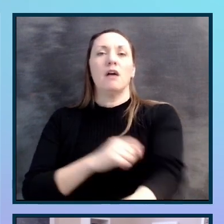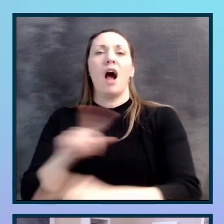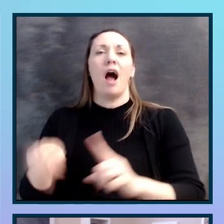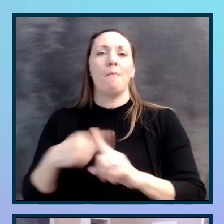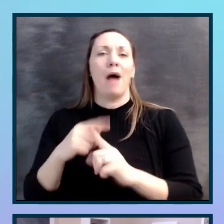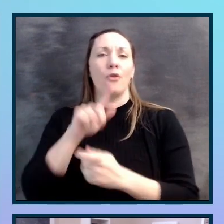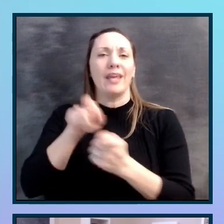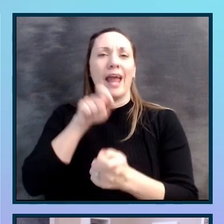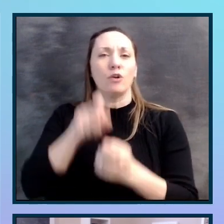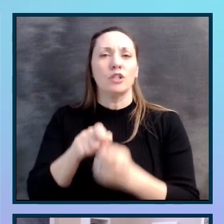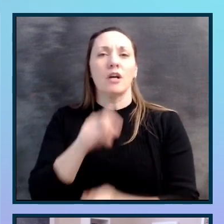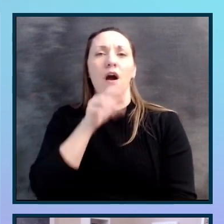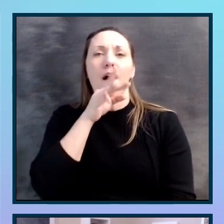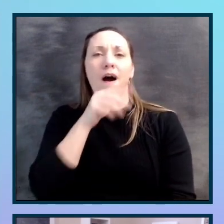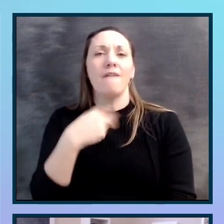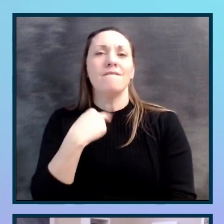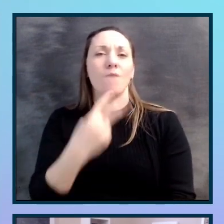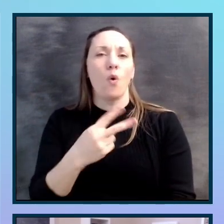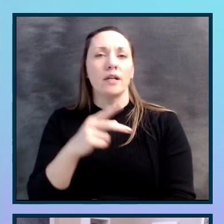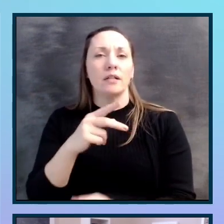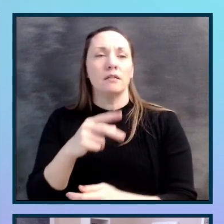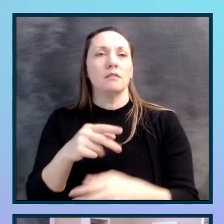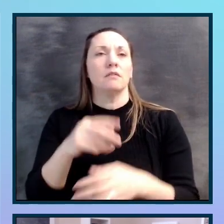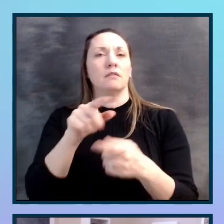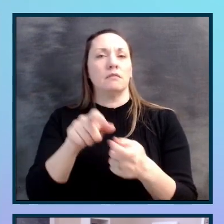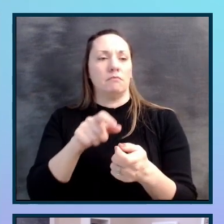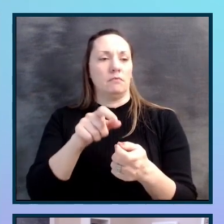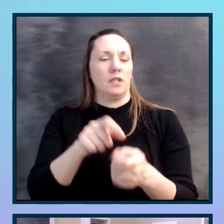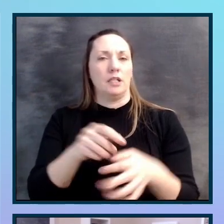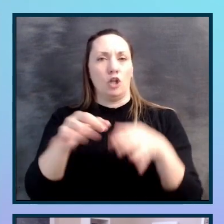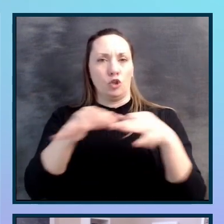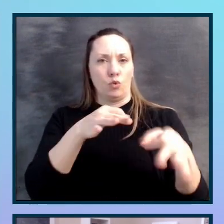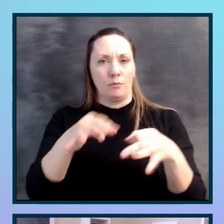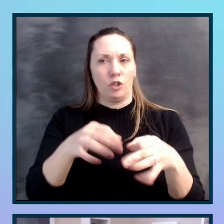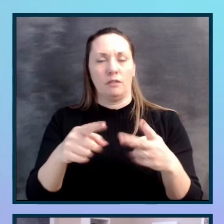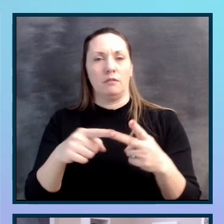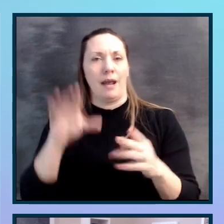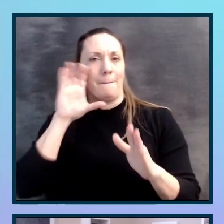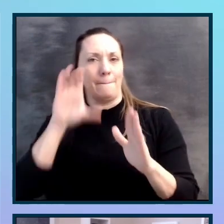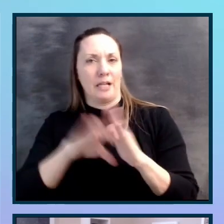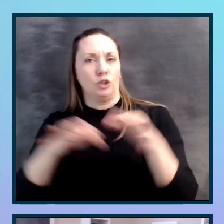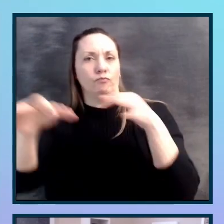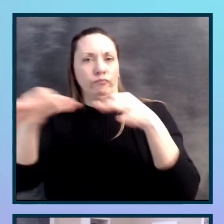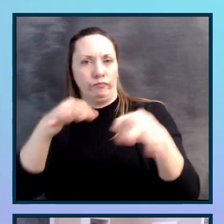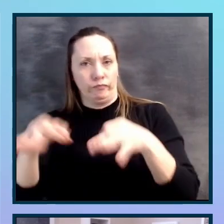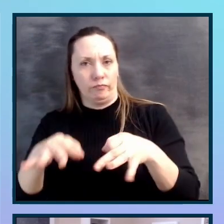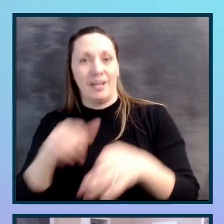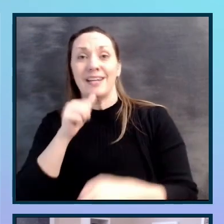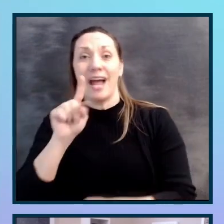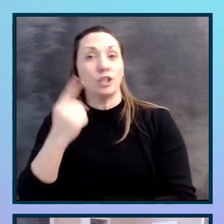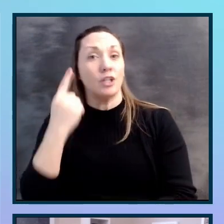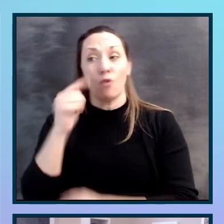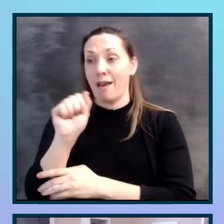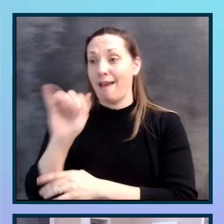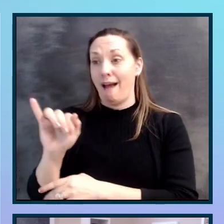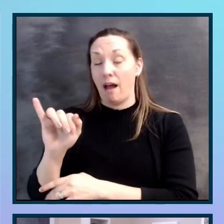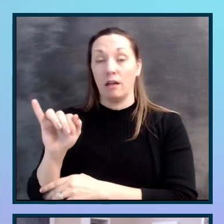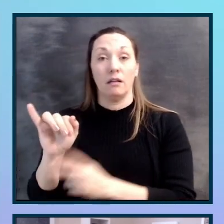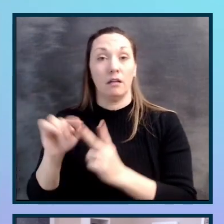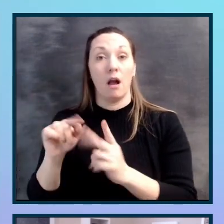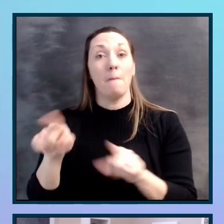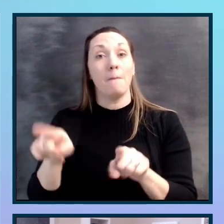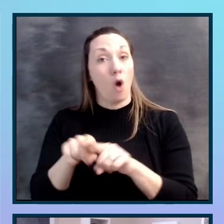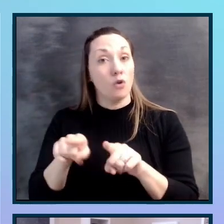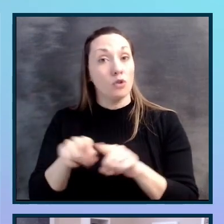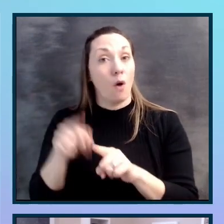voice recognition and transcription, not just for AI and for artificial intelligence, but